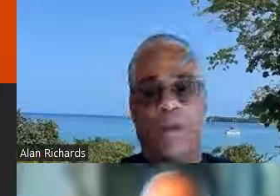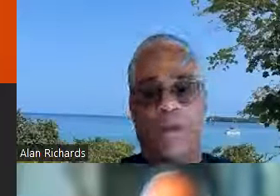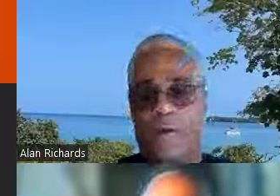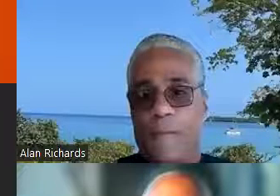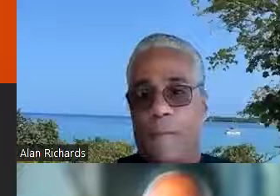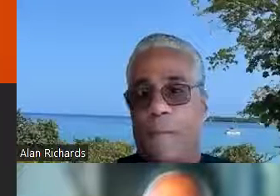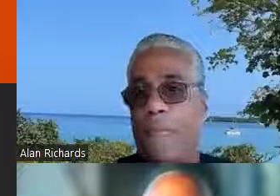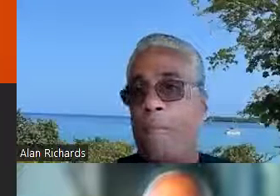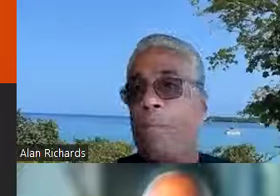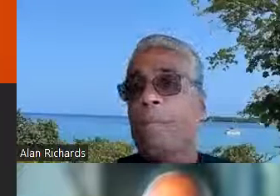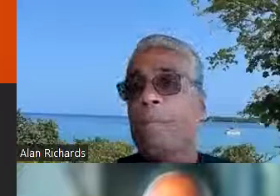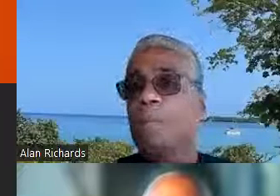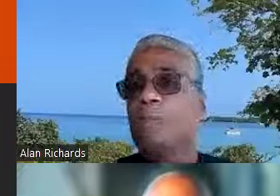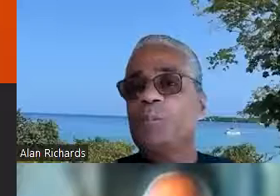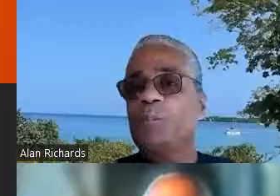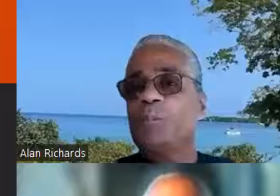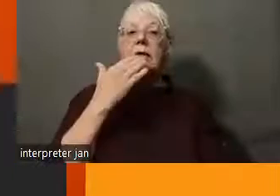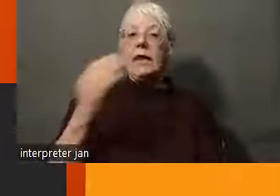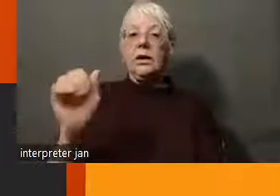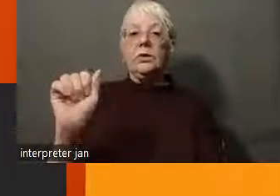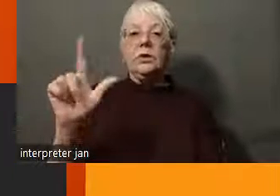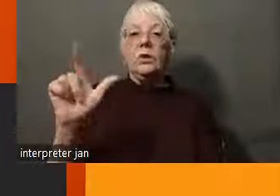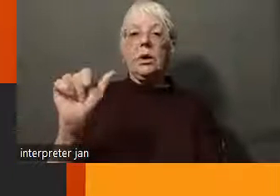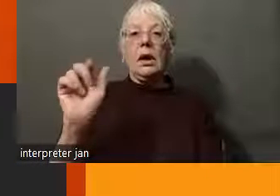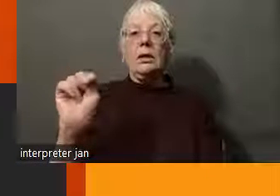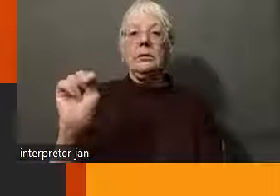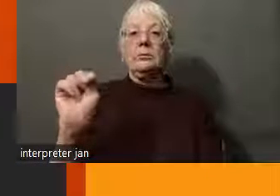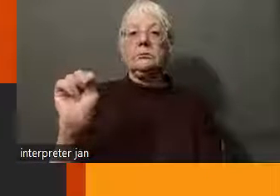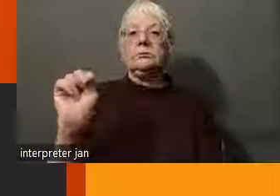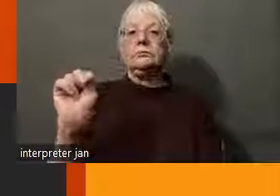you. Thank you, Alan.